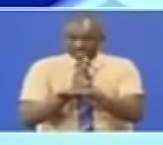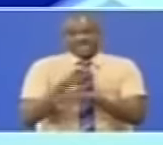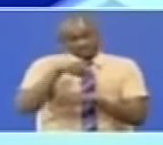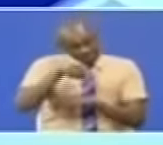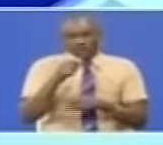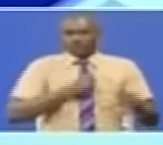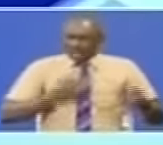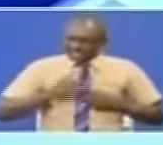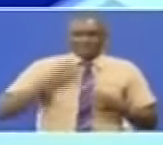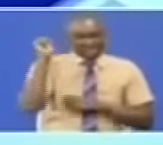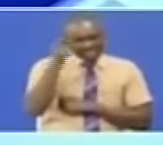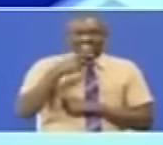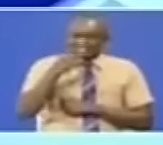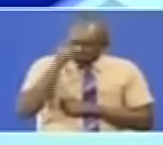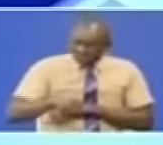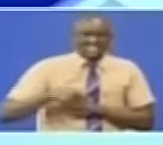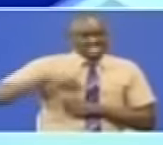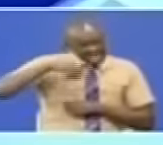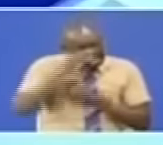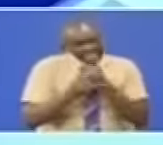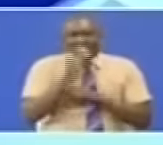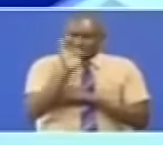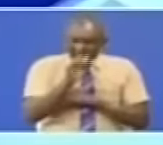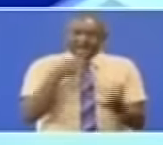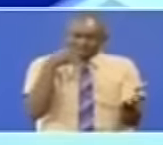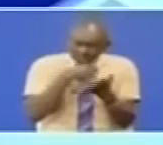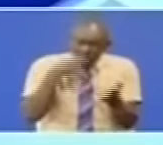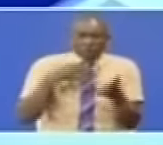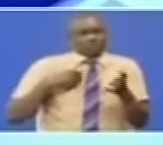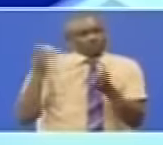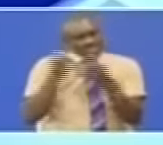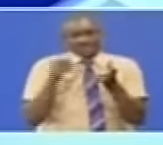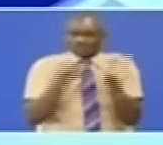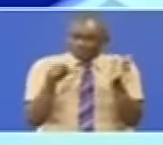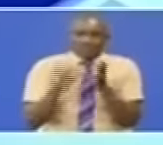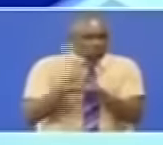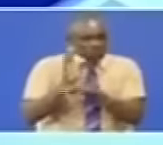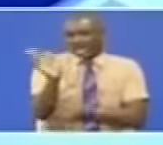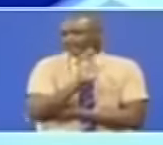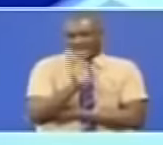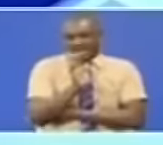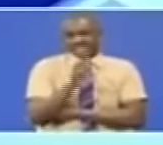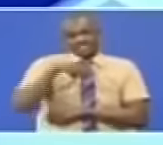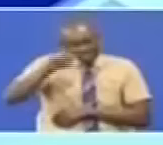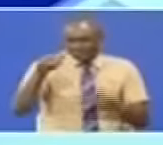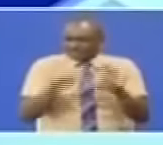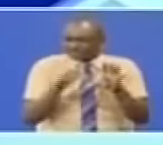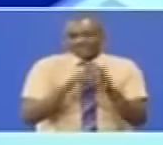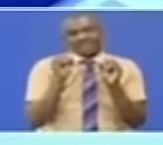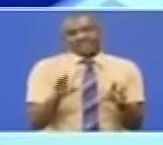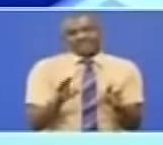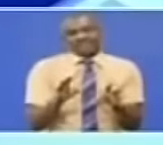has rejected allegations that his country had stoked instability in Burundi and said Rwanda's troops would play no part in any